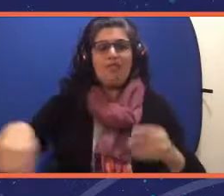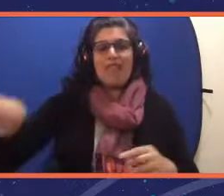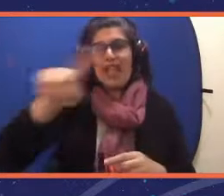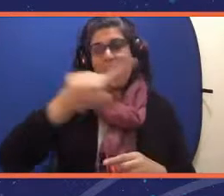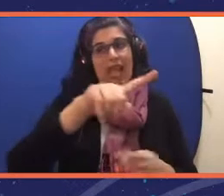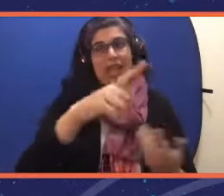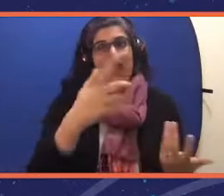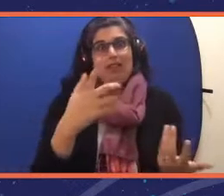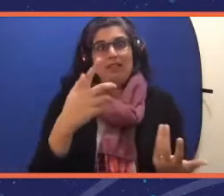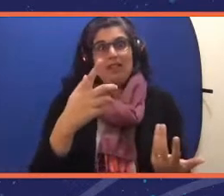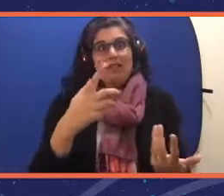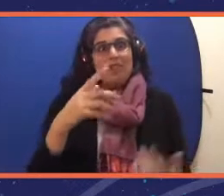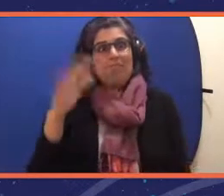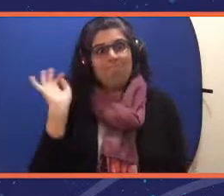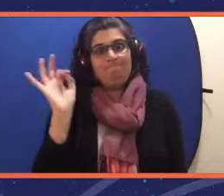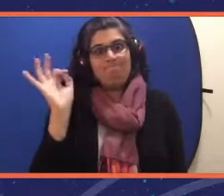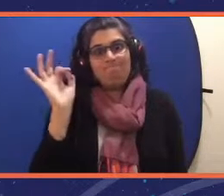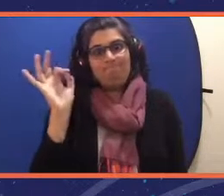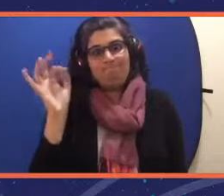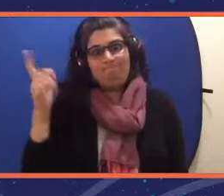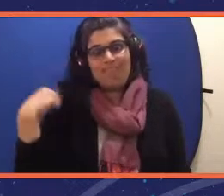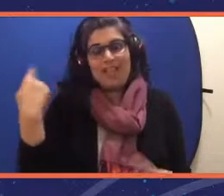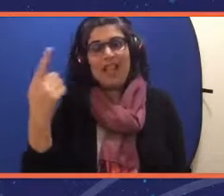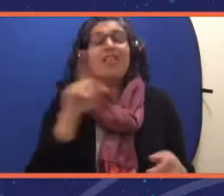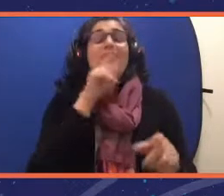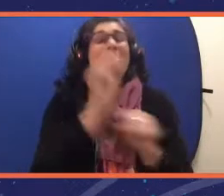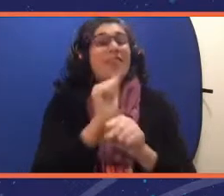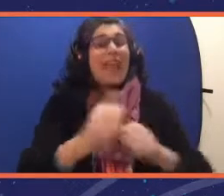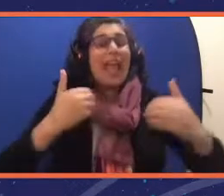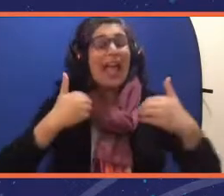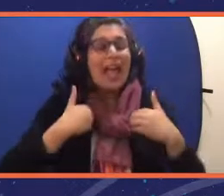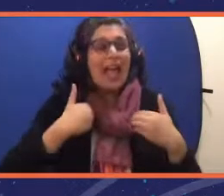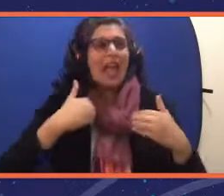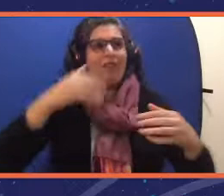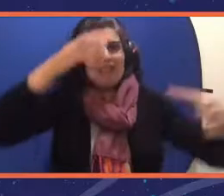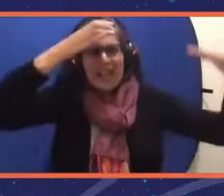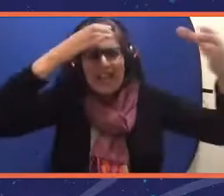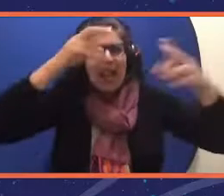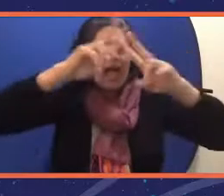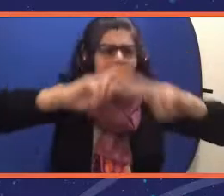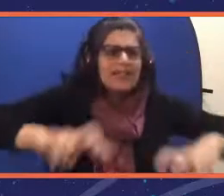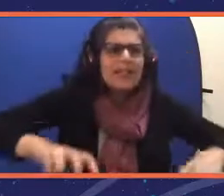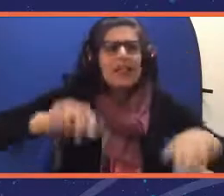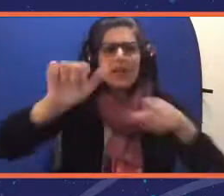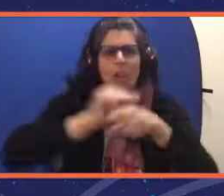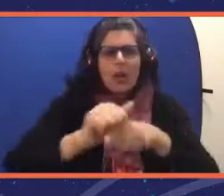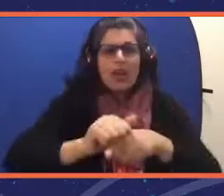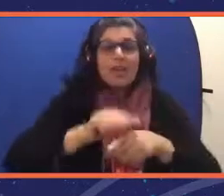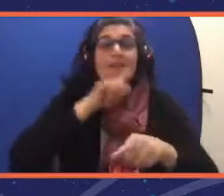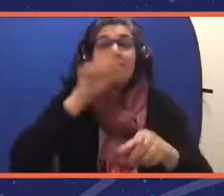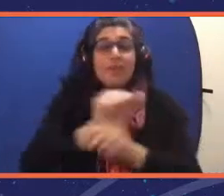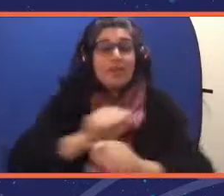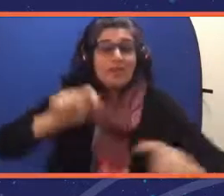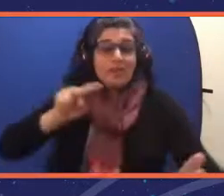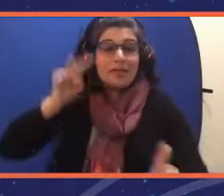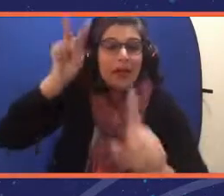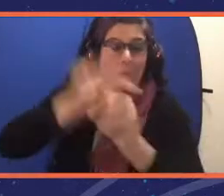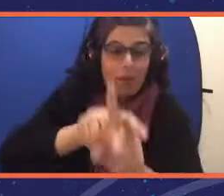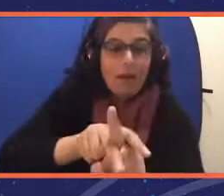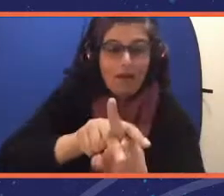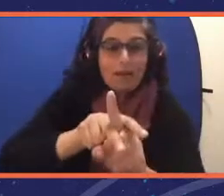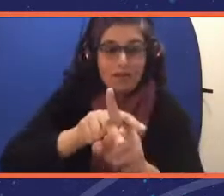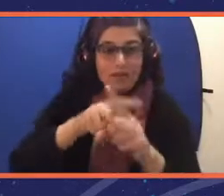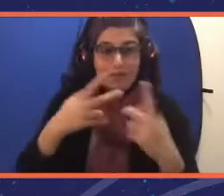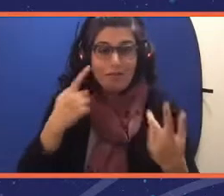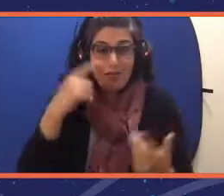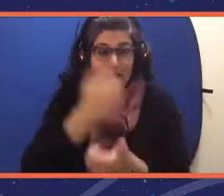actually have the analysis, have the practice, and putting it in action for all and